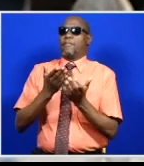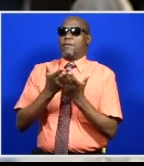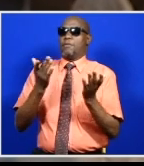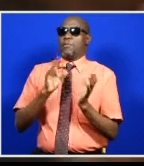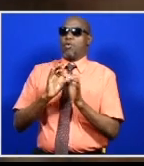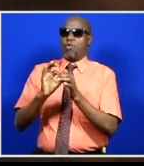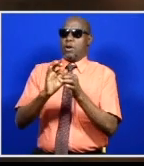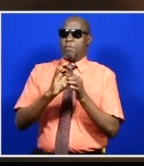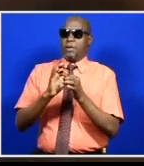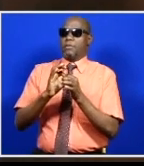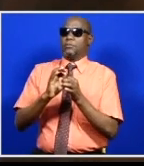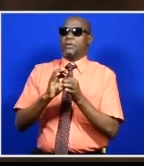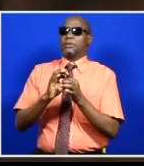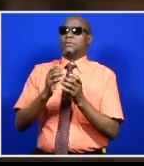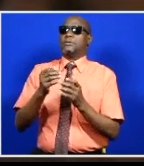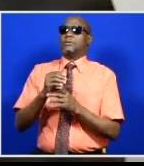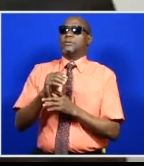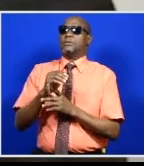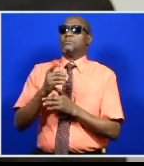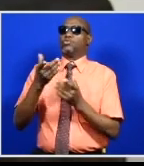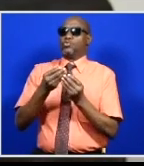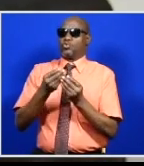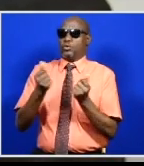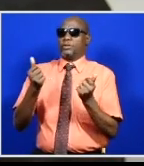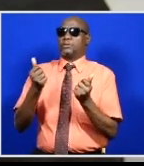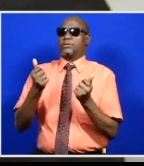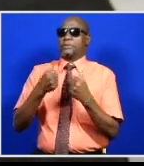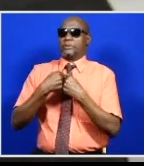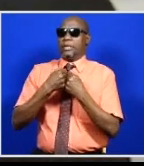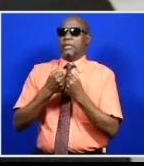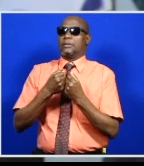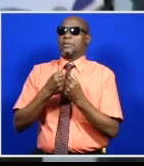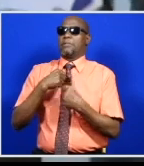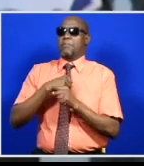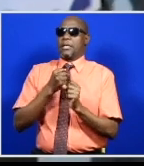signal a united front in addressing the challenges posed by substance abuse in the